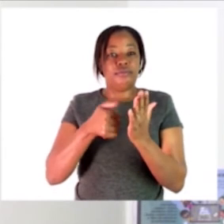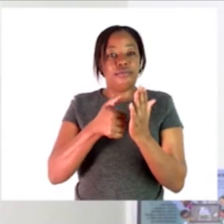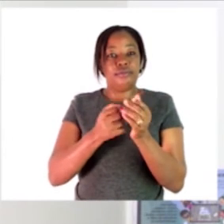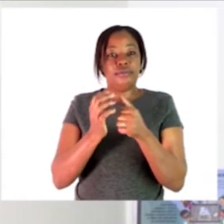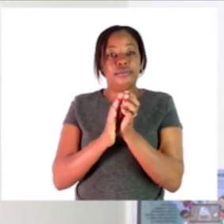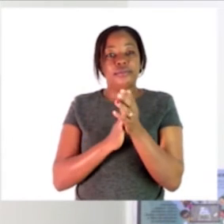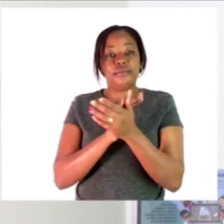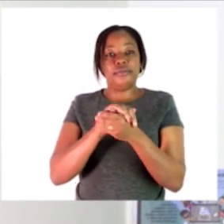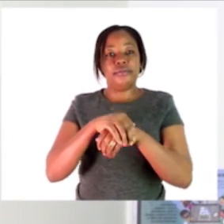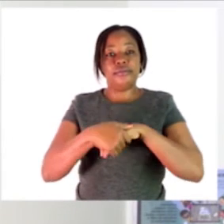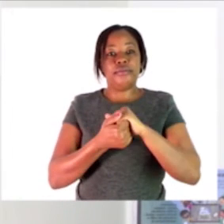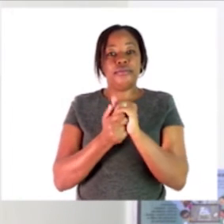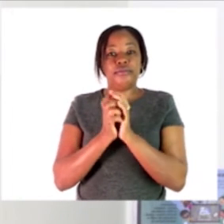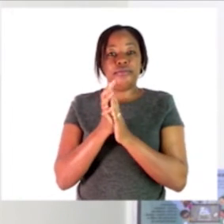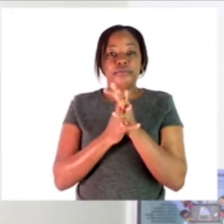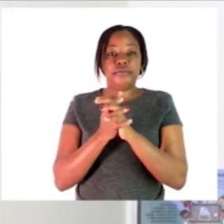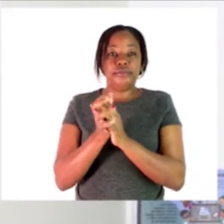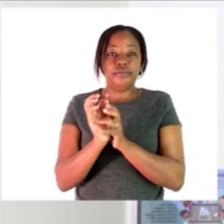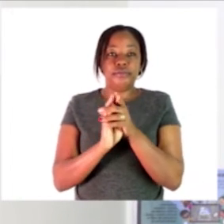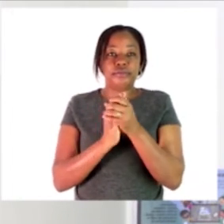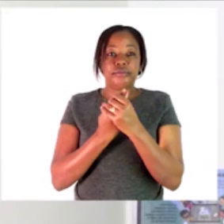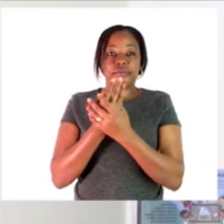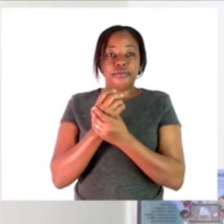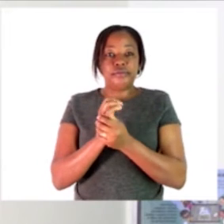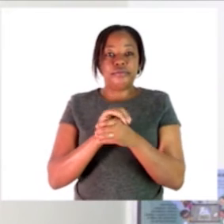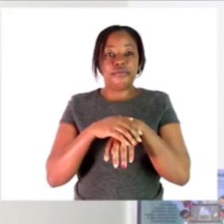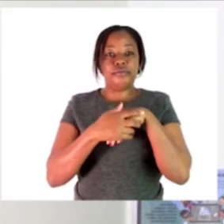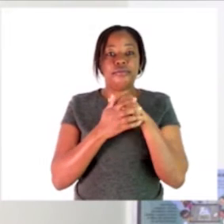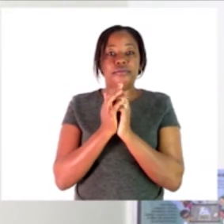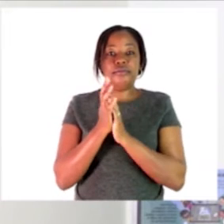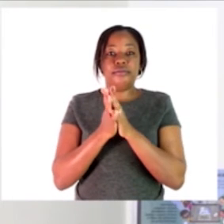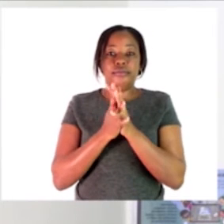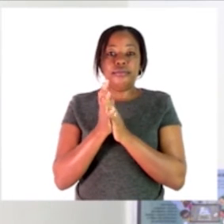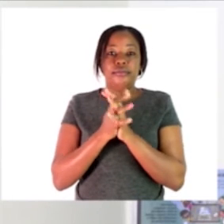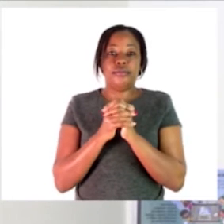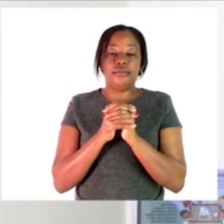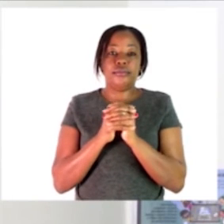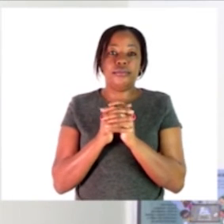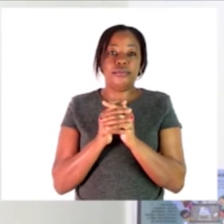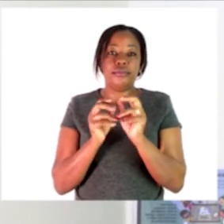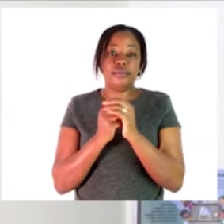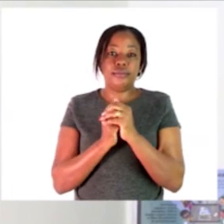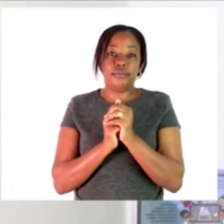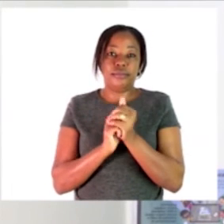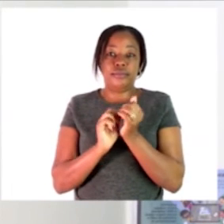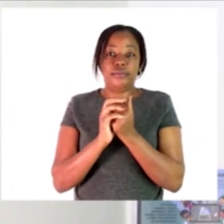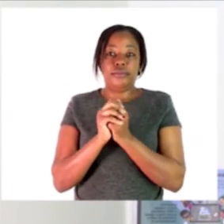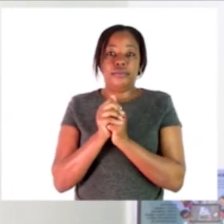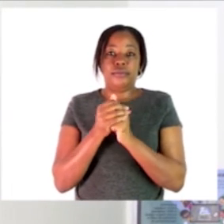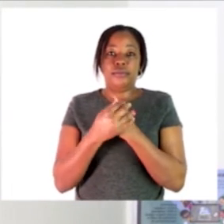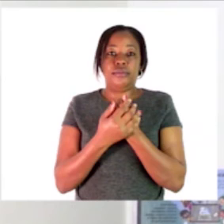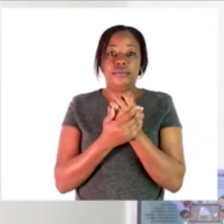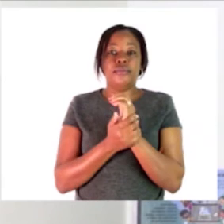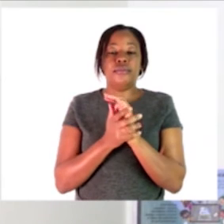germs. Rub it in, rub it out, and between your fingers. Then your hands